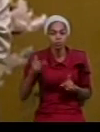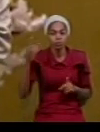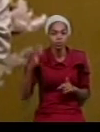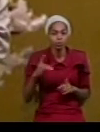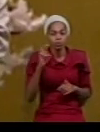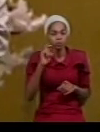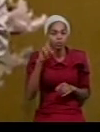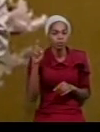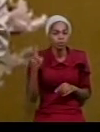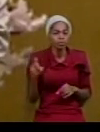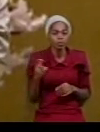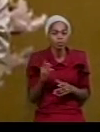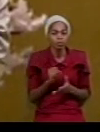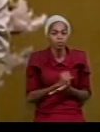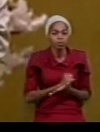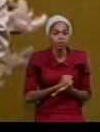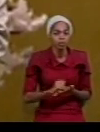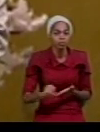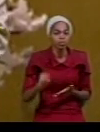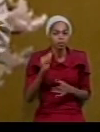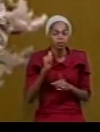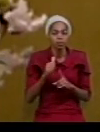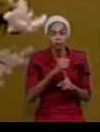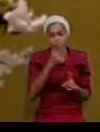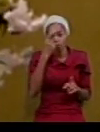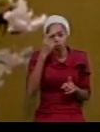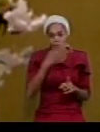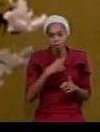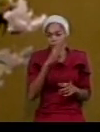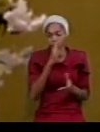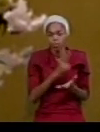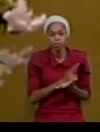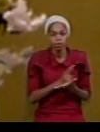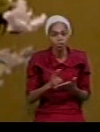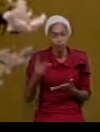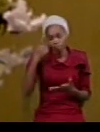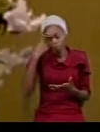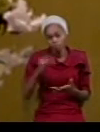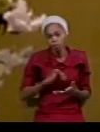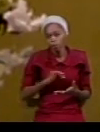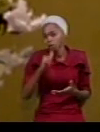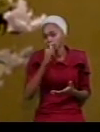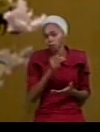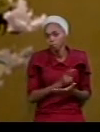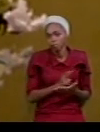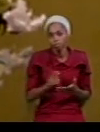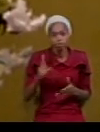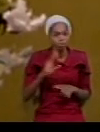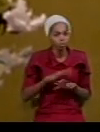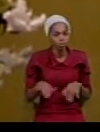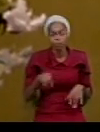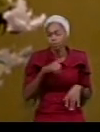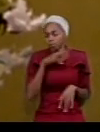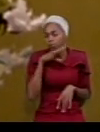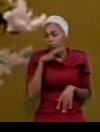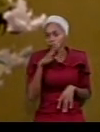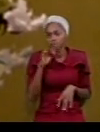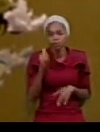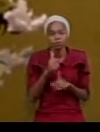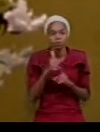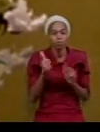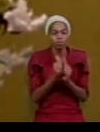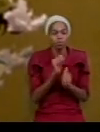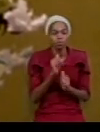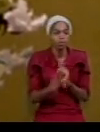holy, neither shall ye defile yourselves with any manner of creeping thing that creepeth upon the earth.